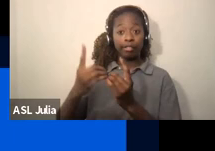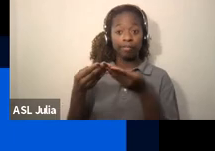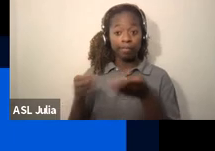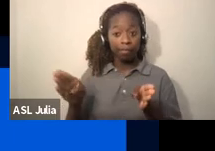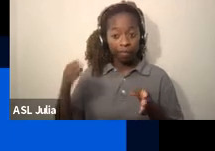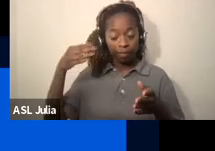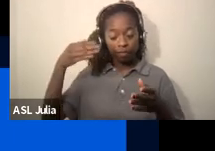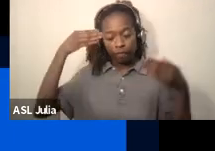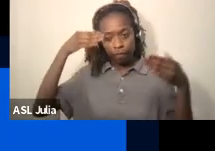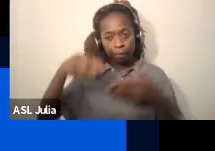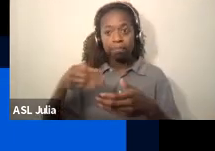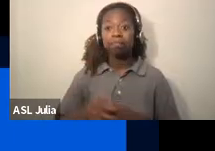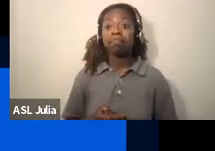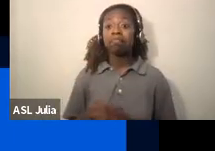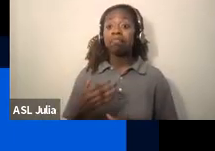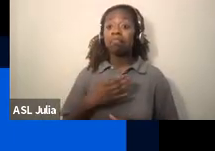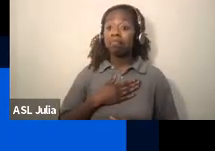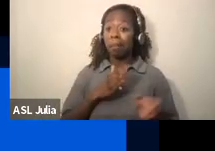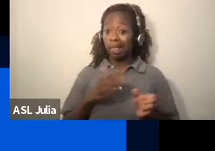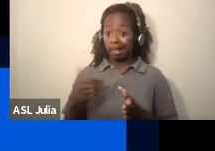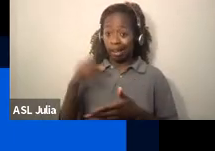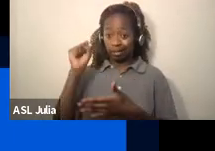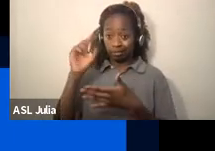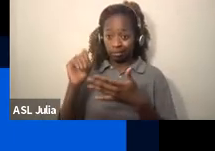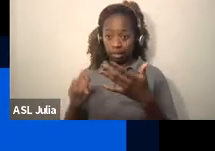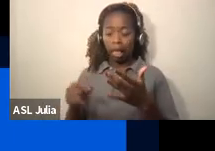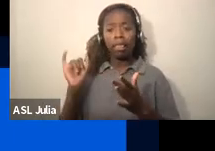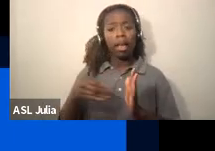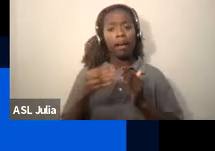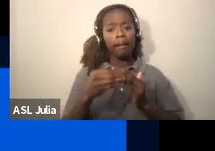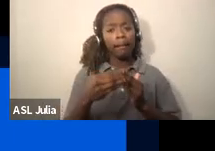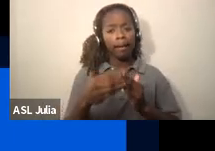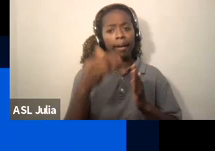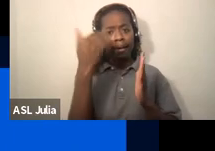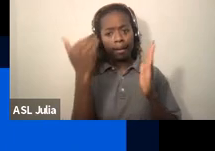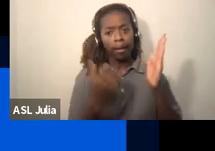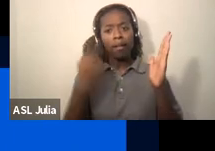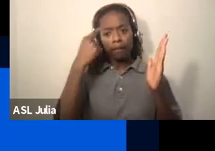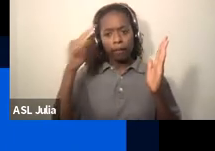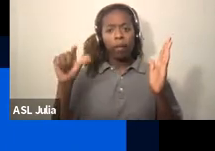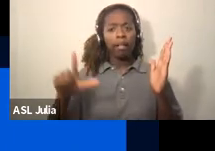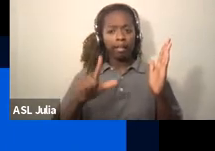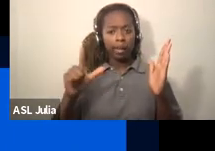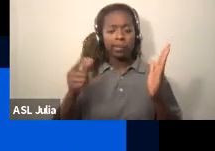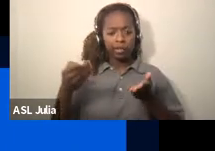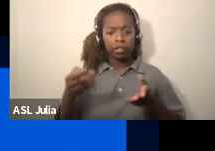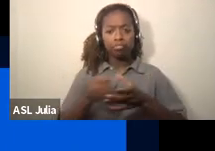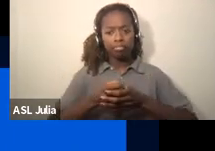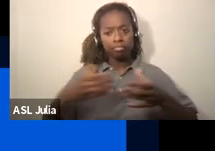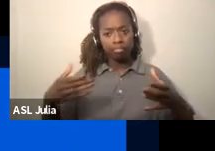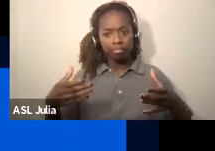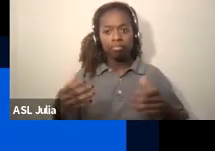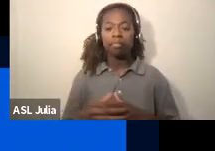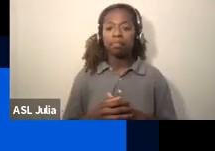will present serves as a guidepost and a foundation for library services to grow i also use the plan to set my annual